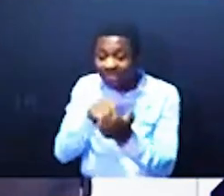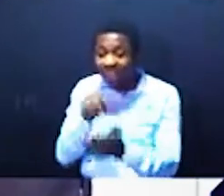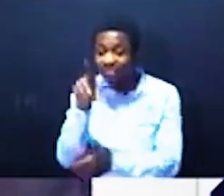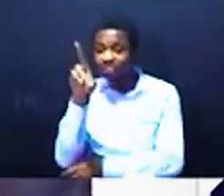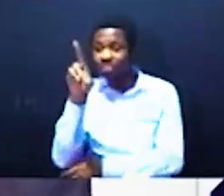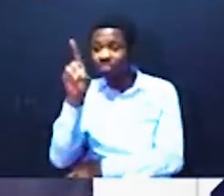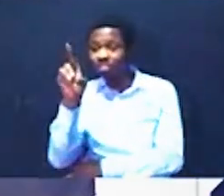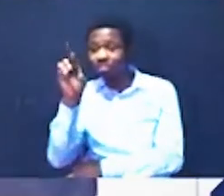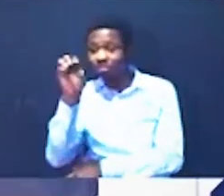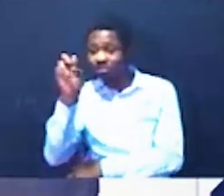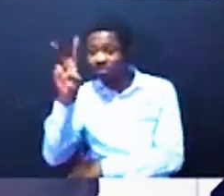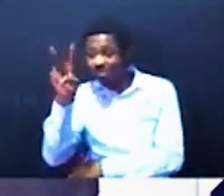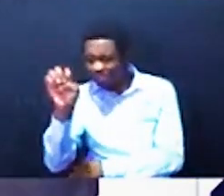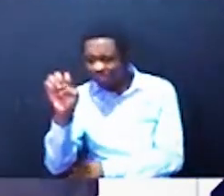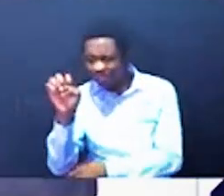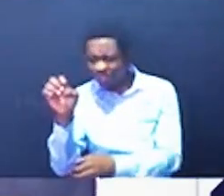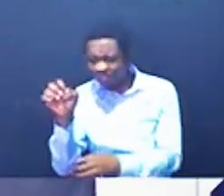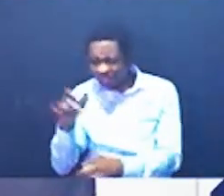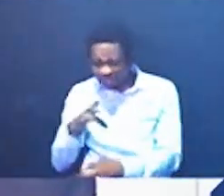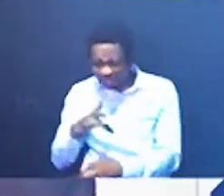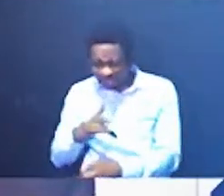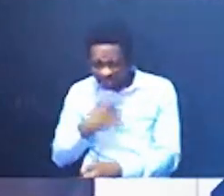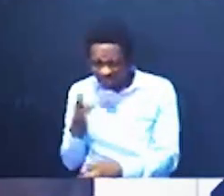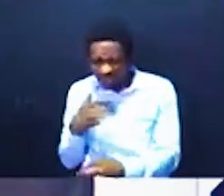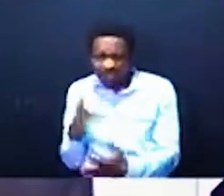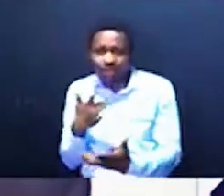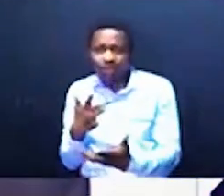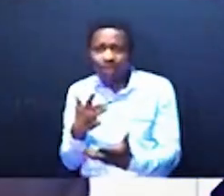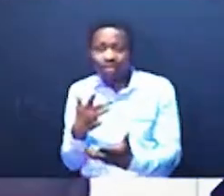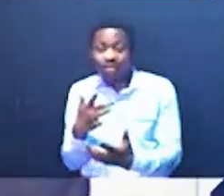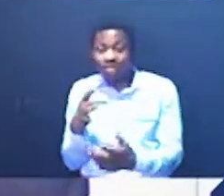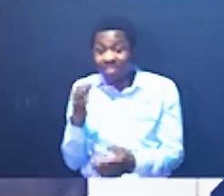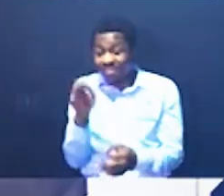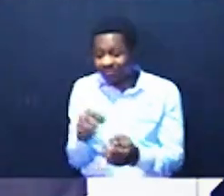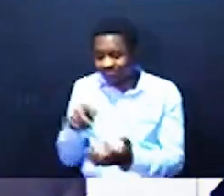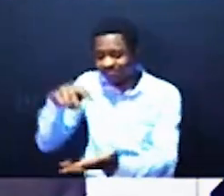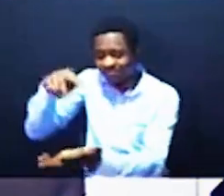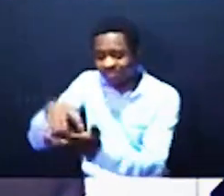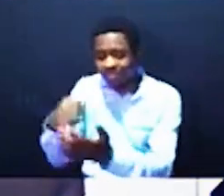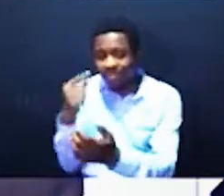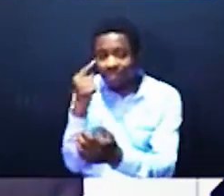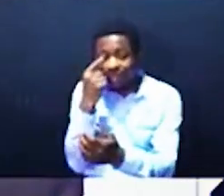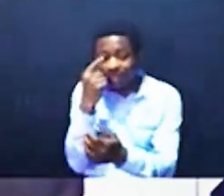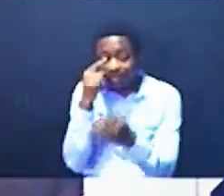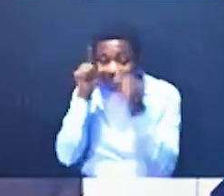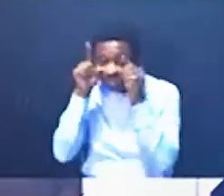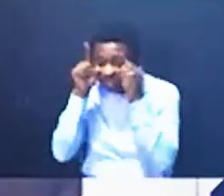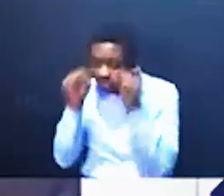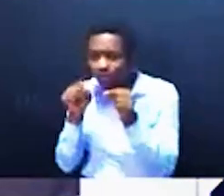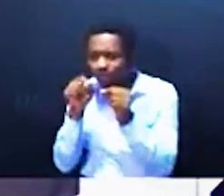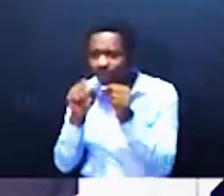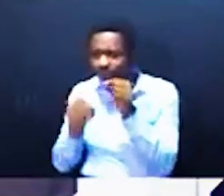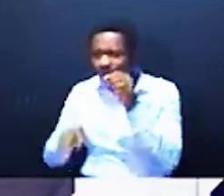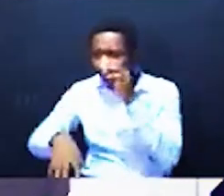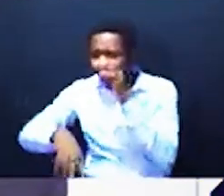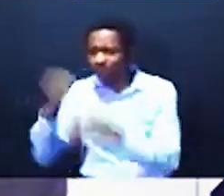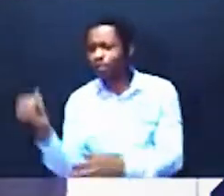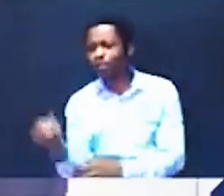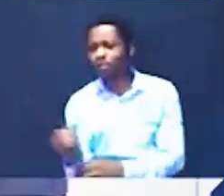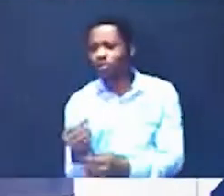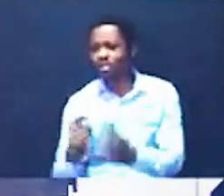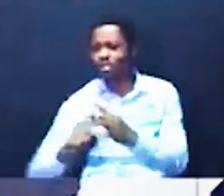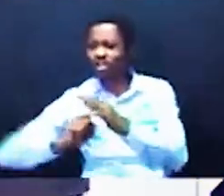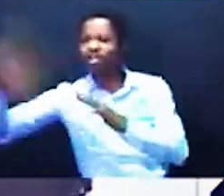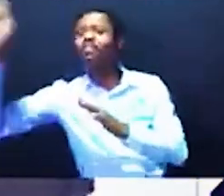And this sensitive bird, if you blink your eye, it will fly away. But in the midst of